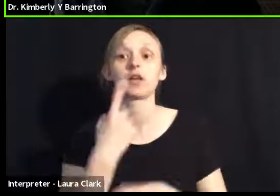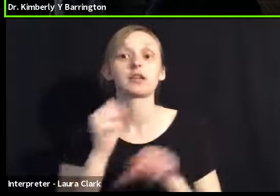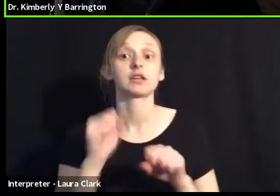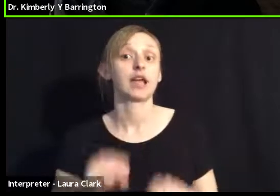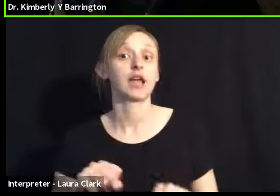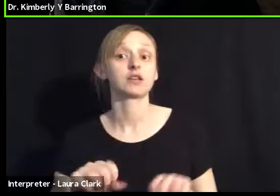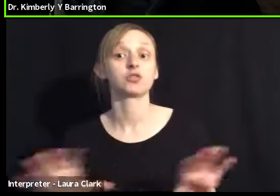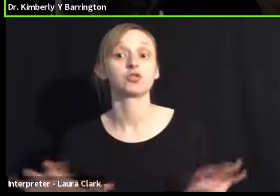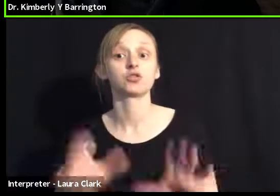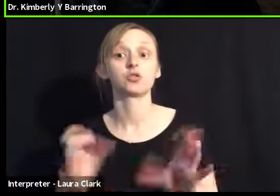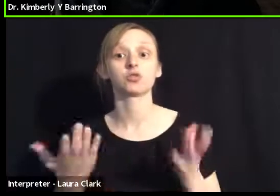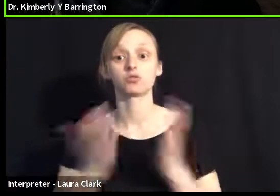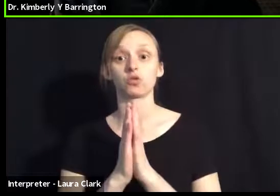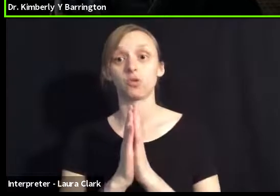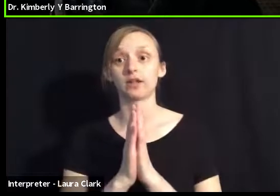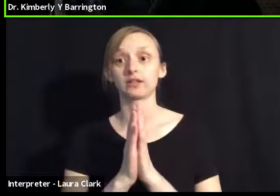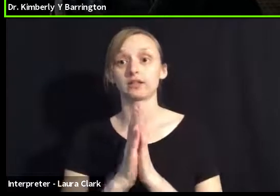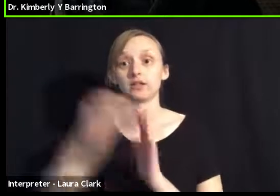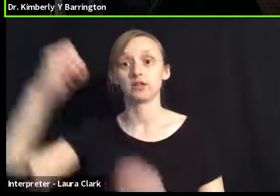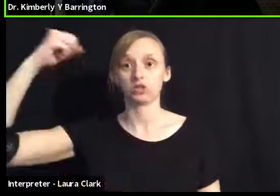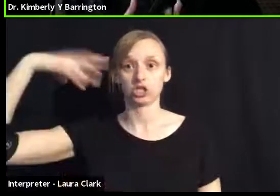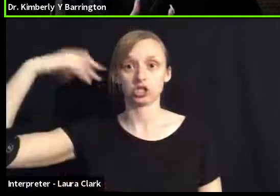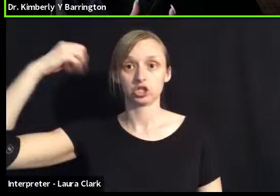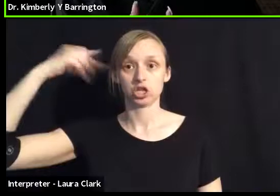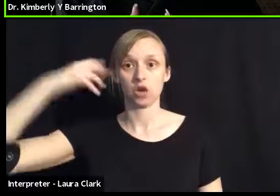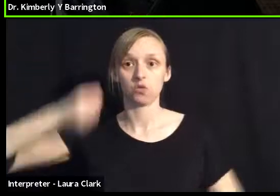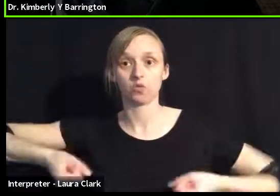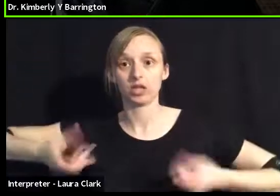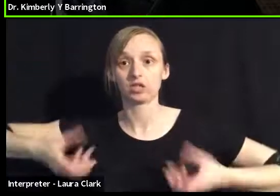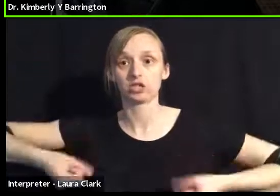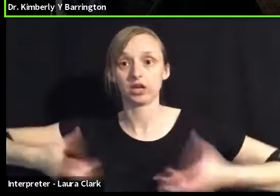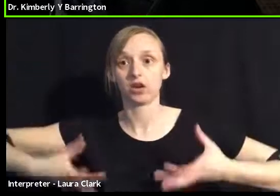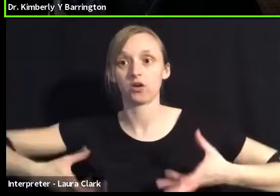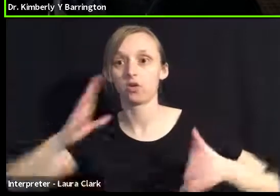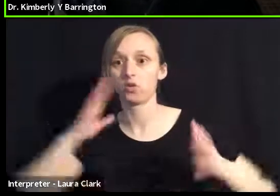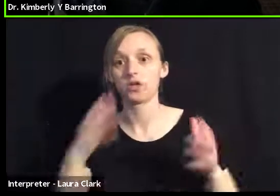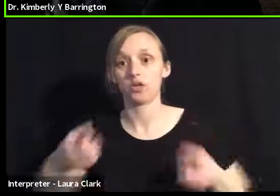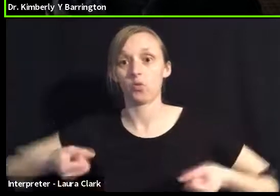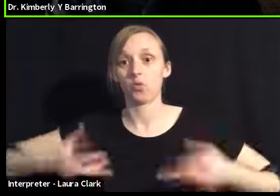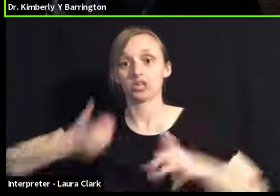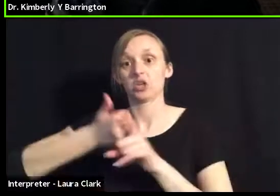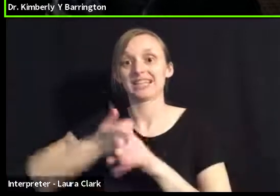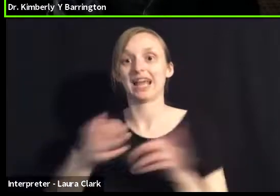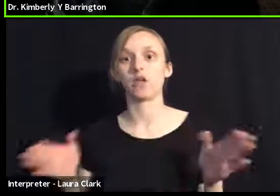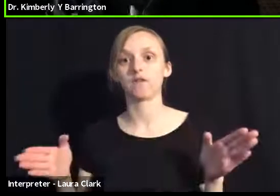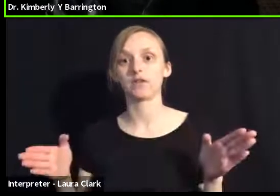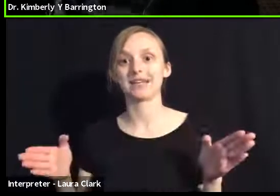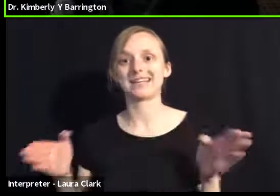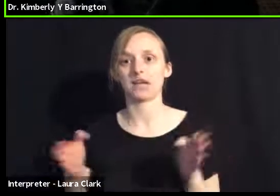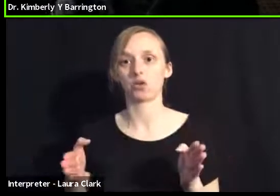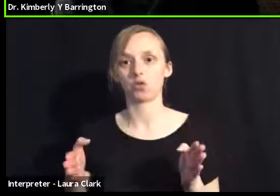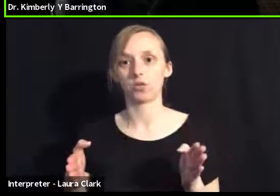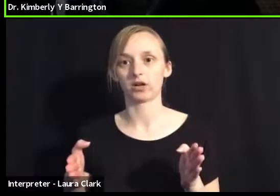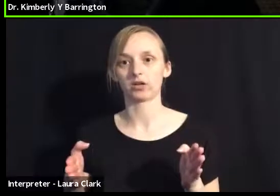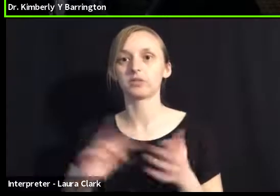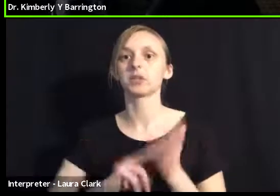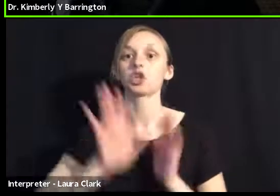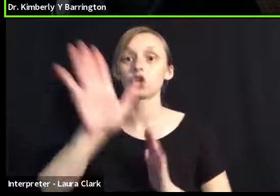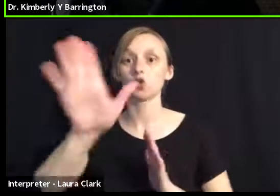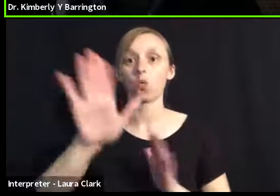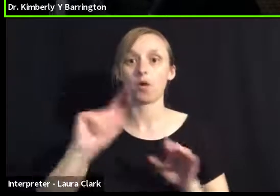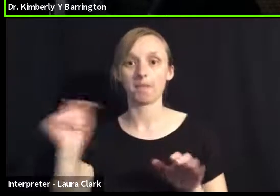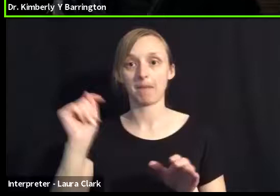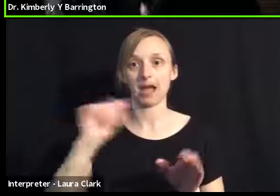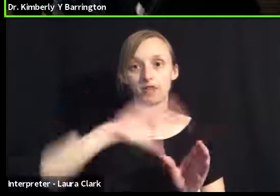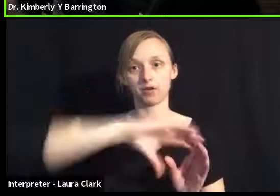a shower wheelchair, which is narrower, and you will be able to get right into your bathroom and wheel right up